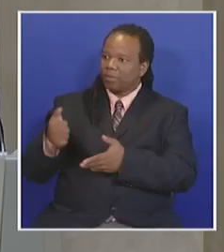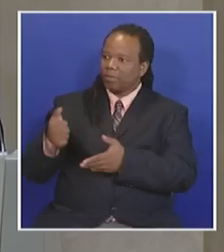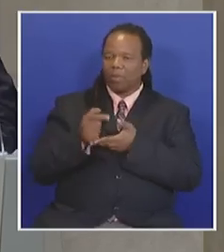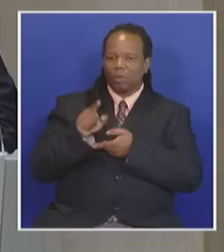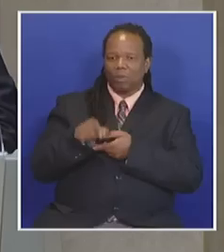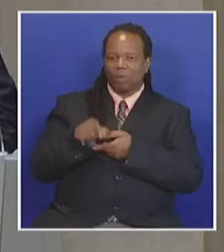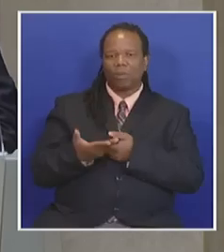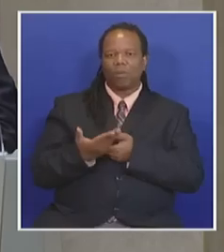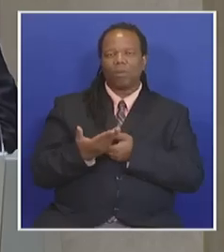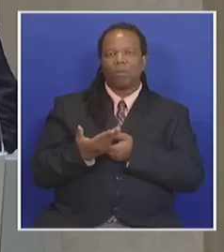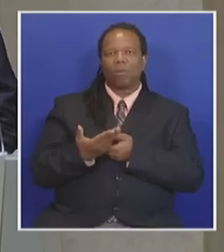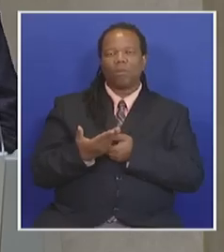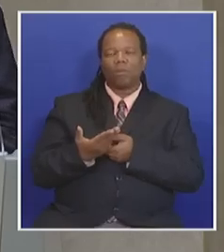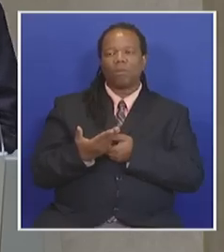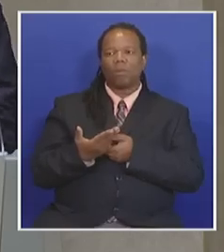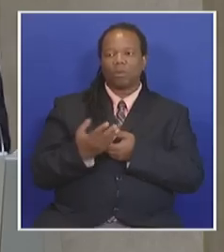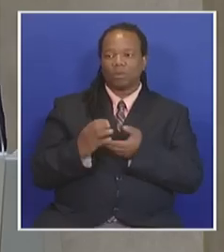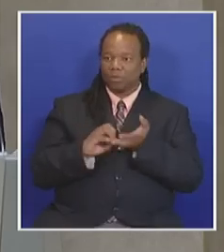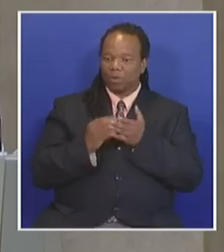this pursuit.